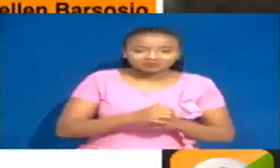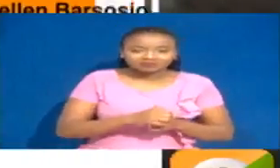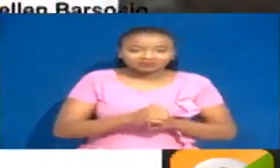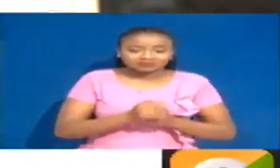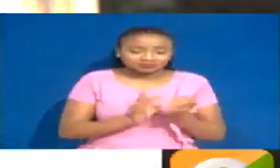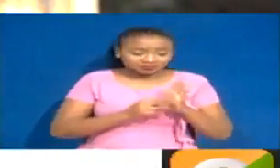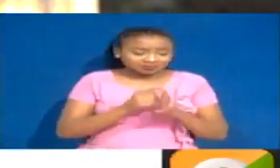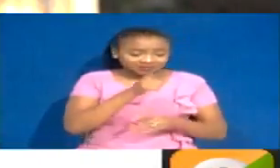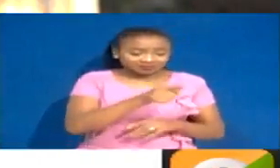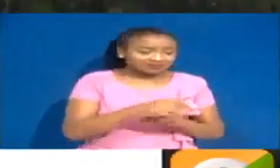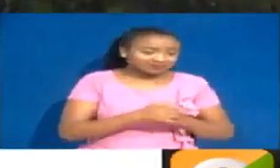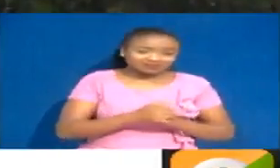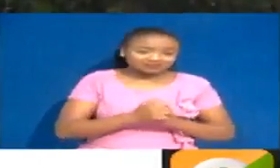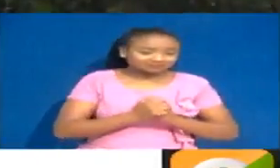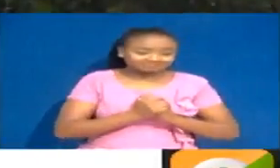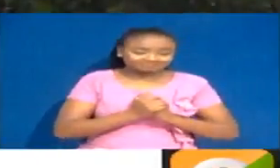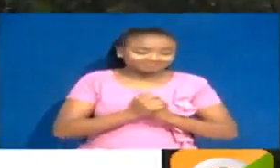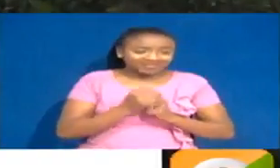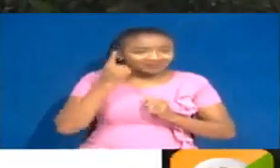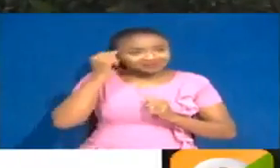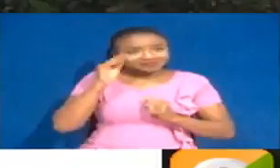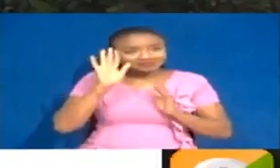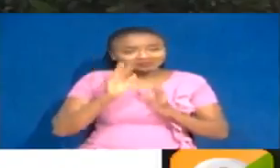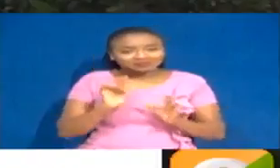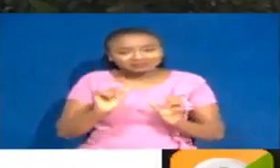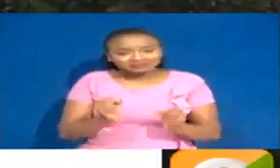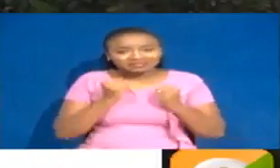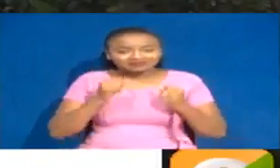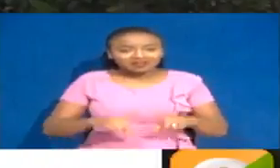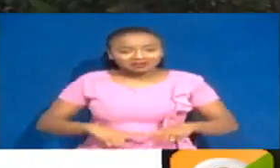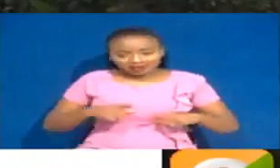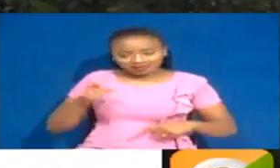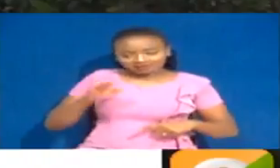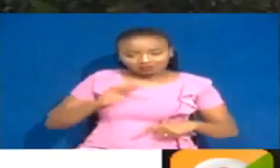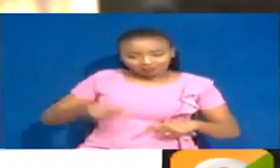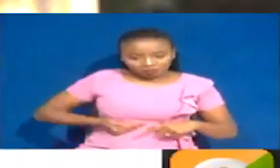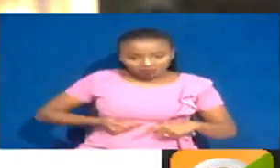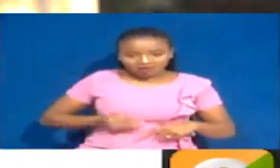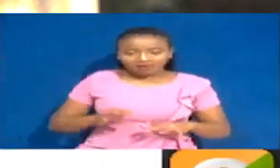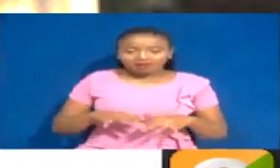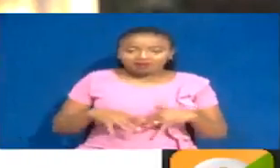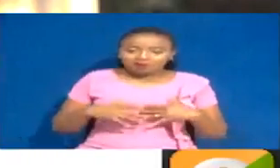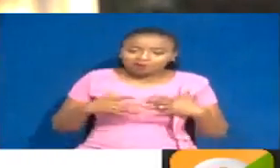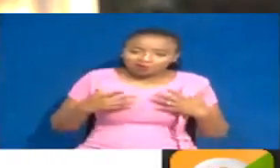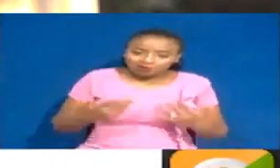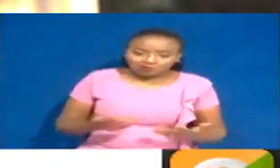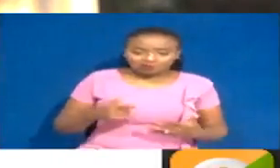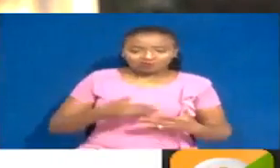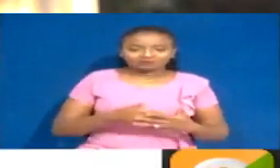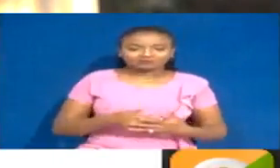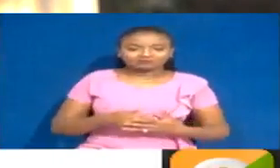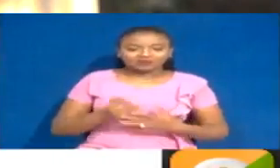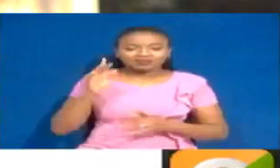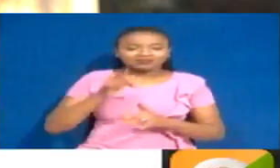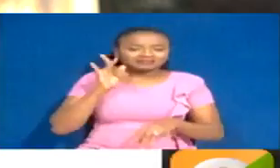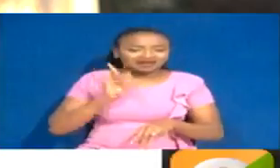it's an imperfect solution, but you have to choose between saving the life of the mother because of severe malaria and versus the